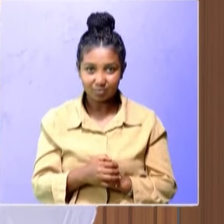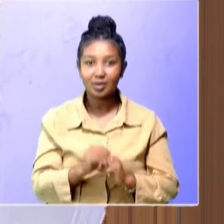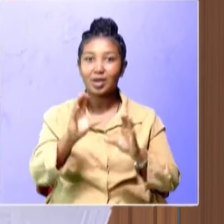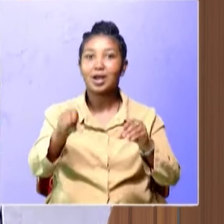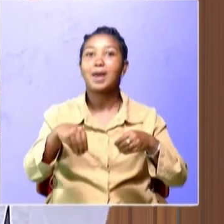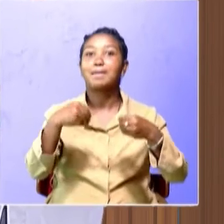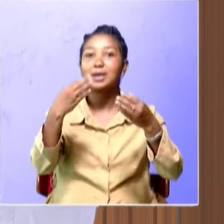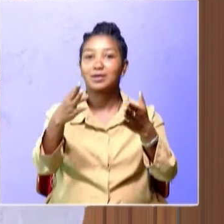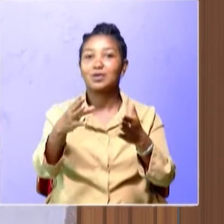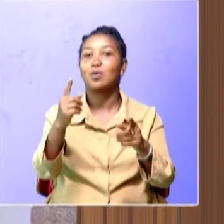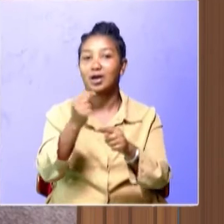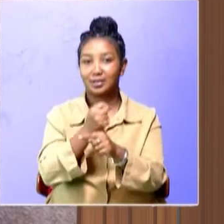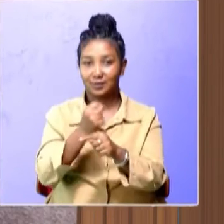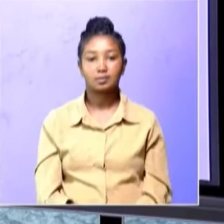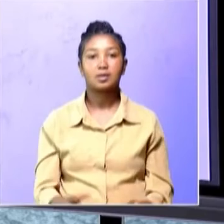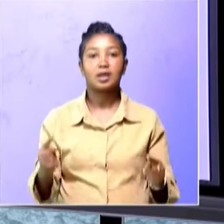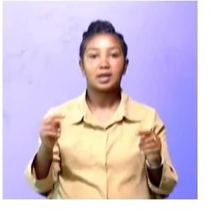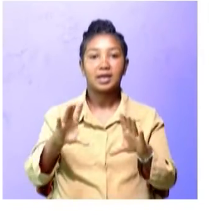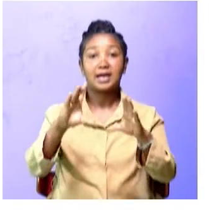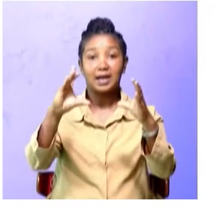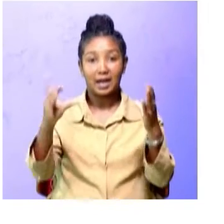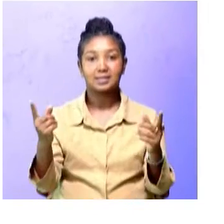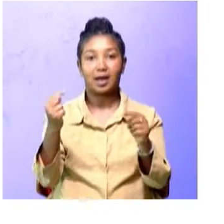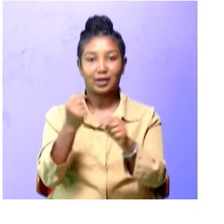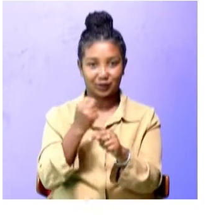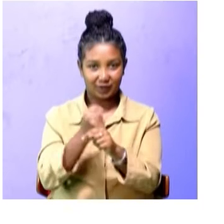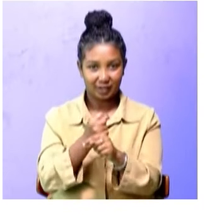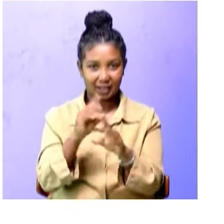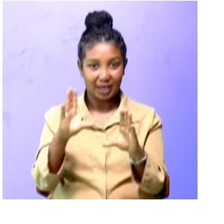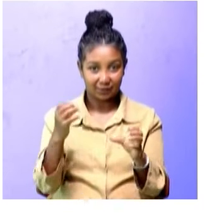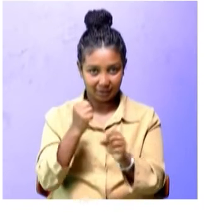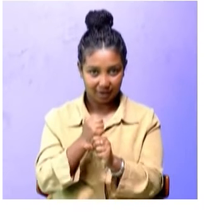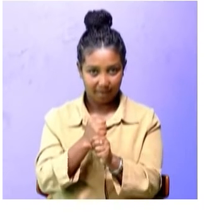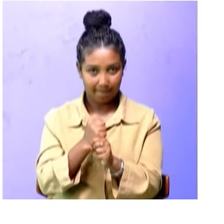Let me give you an activity. Class activity.